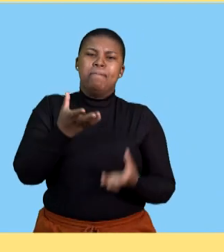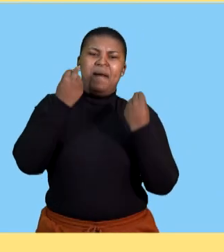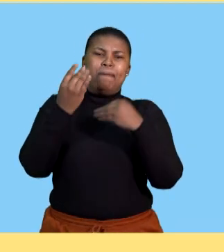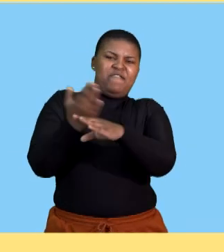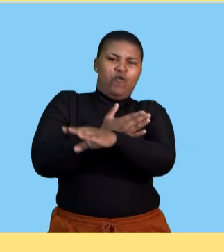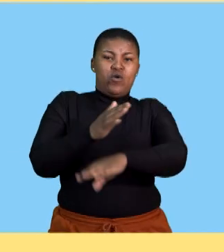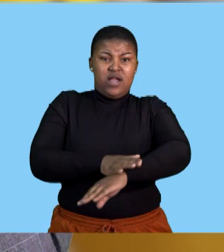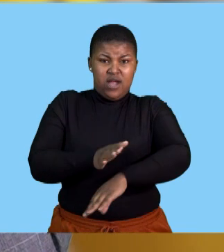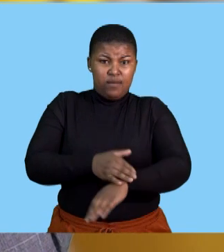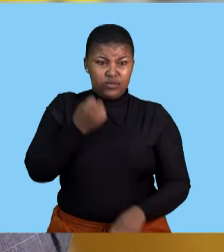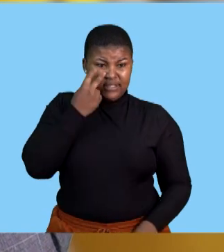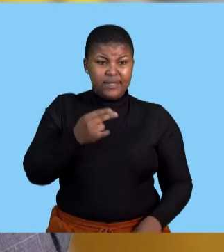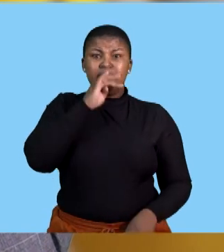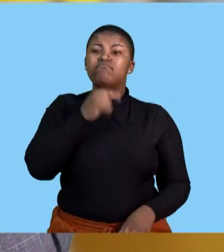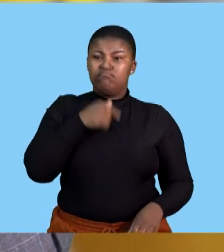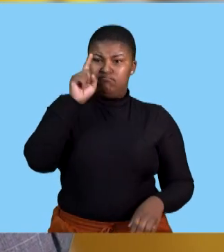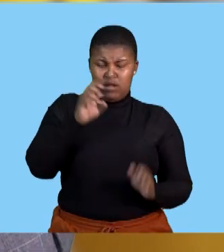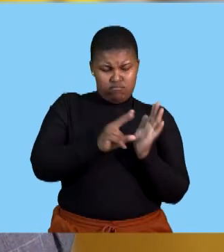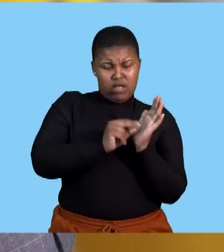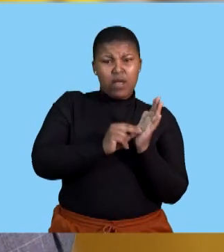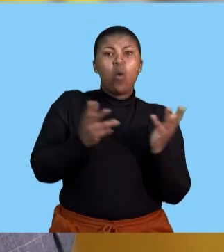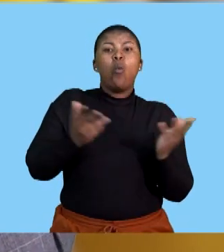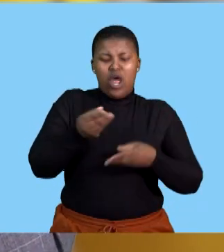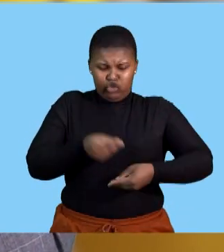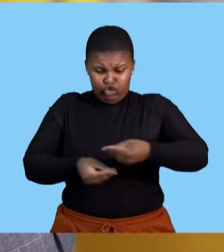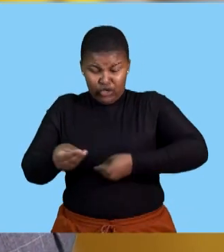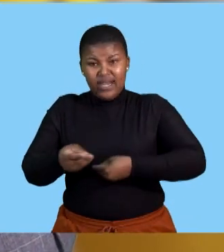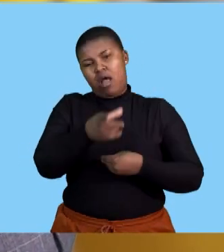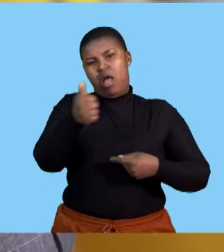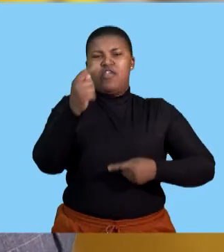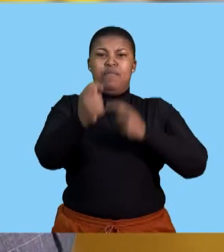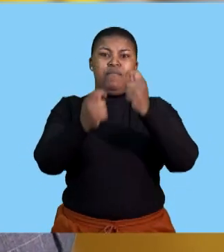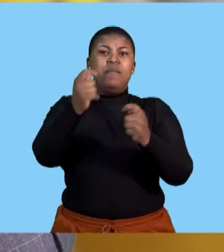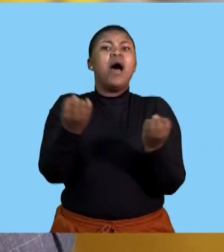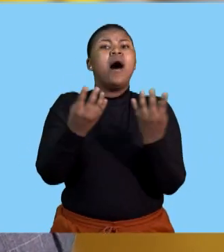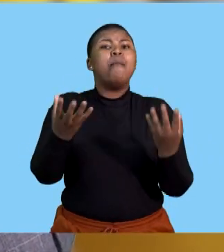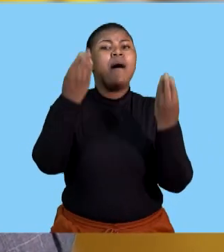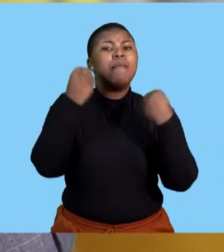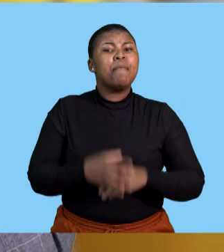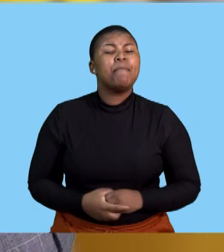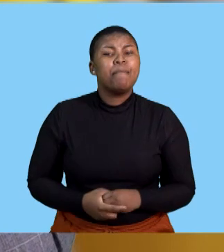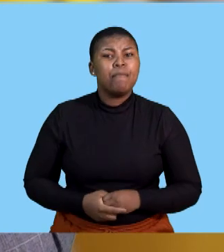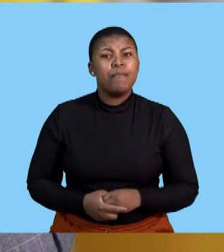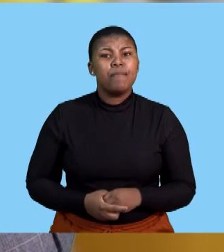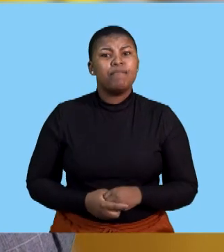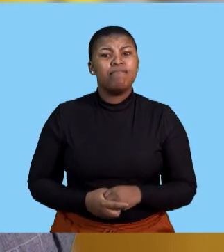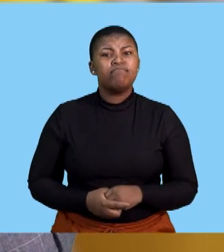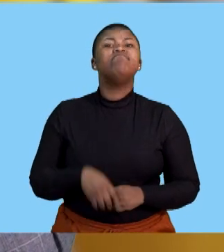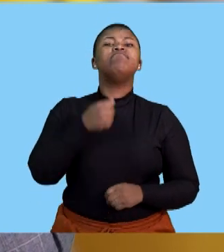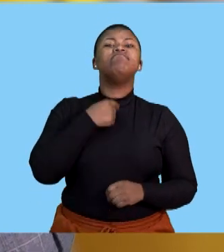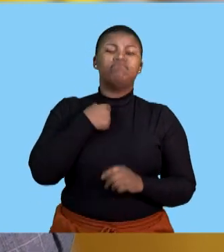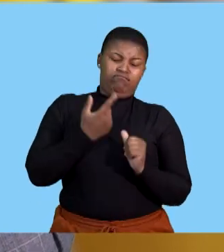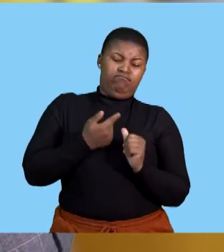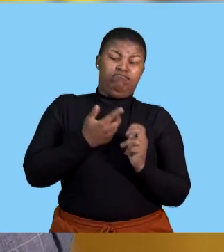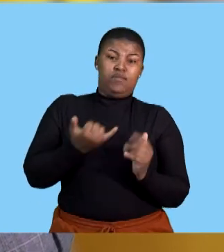in advance. Therefore, we have to record that under our trade and other payables. How much did we receive in advance?